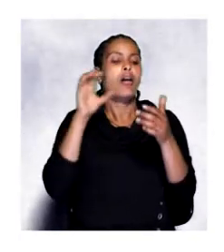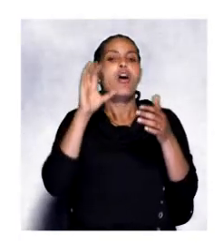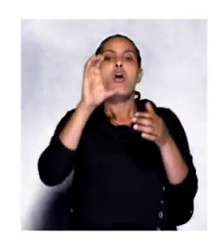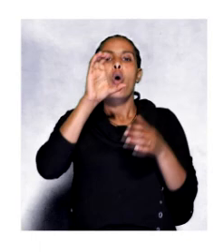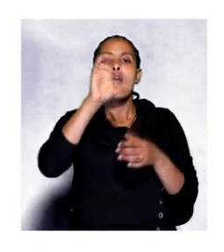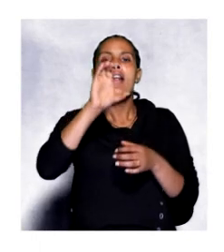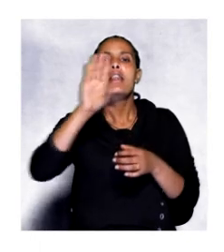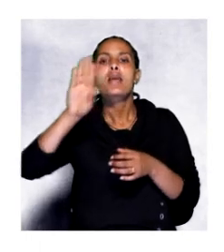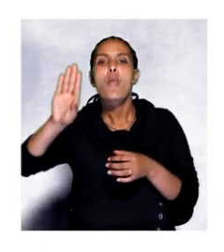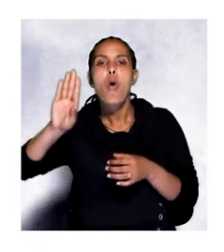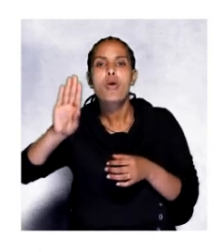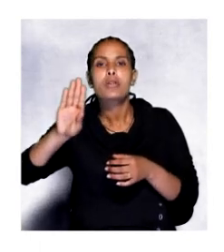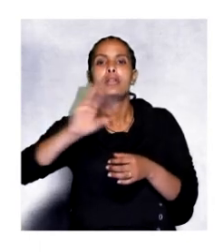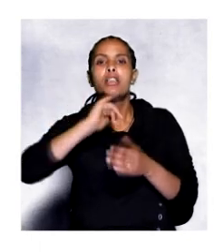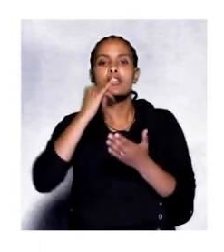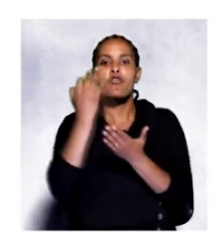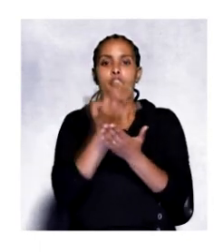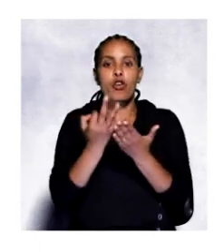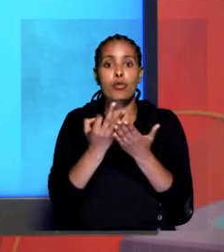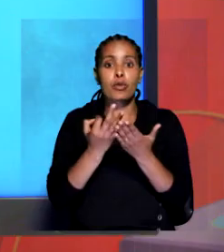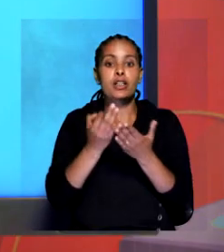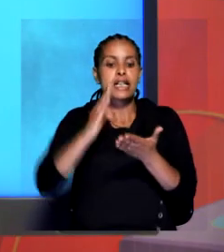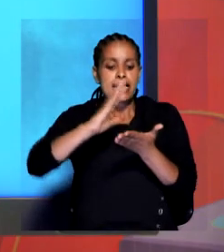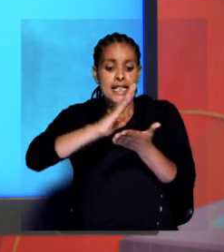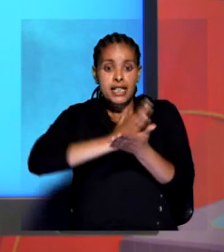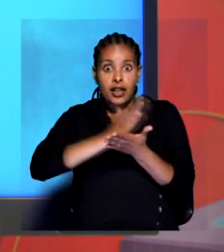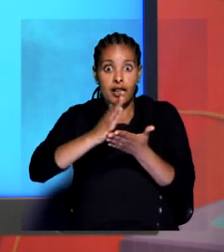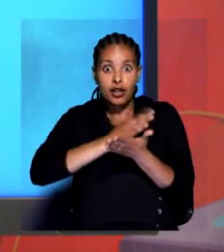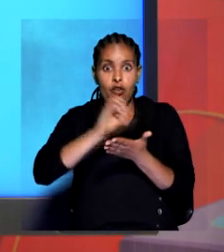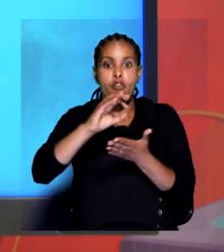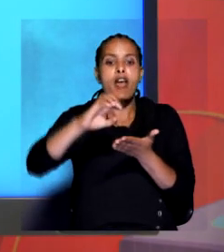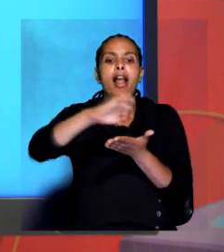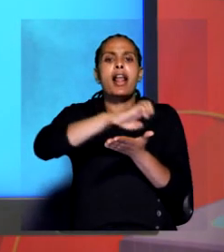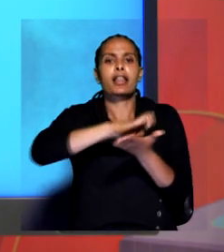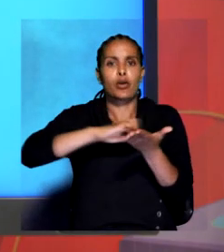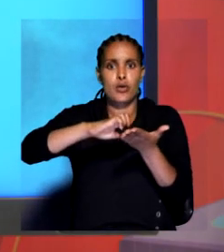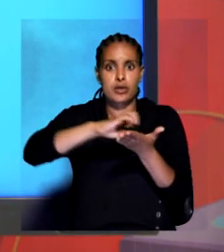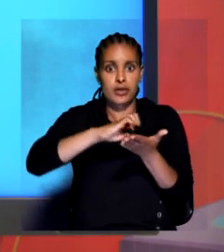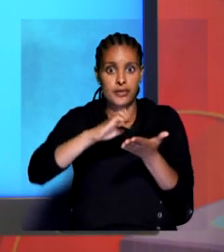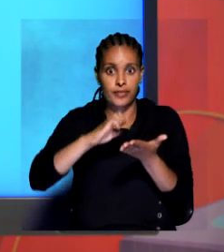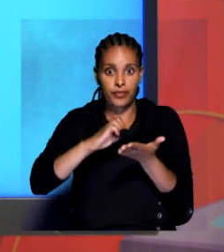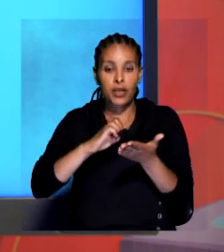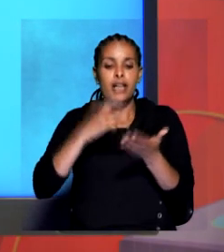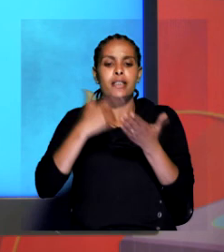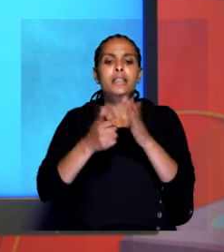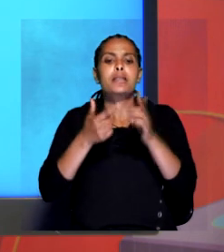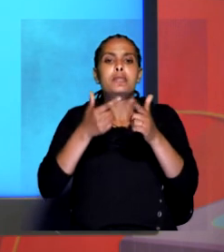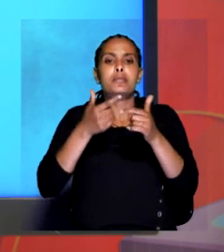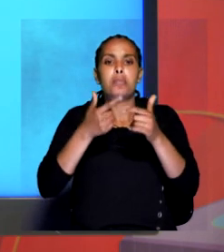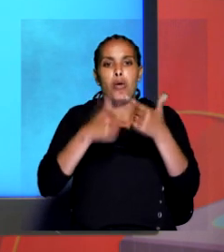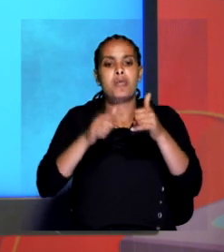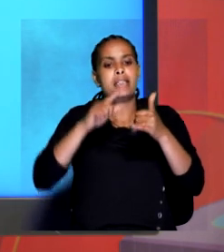Covalent bond is formed by sharing of electrons. This brings